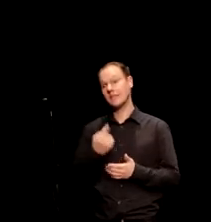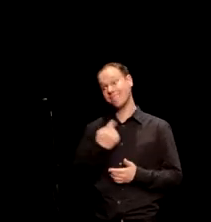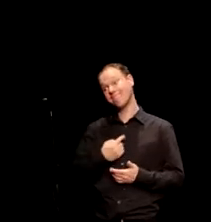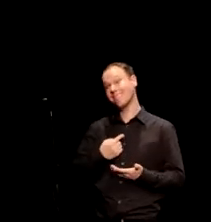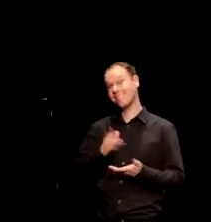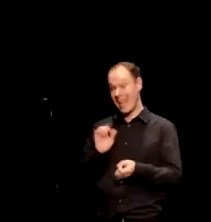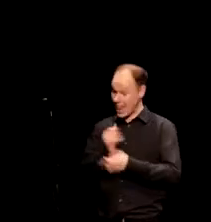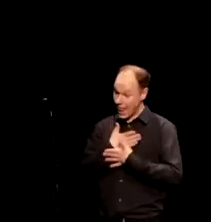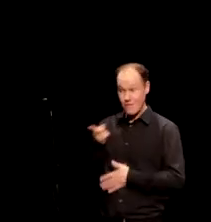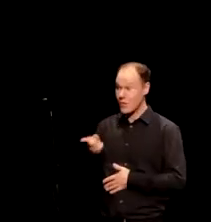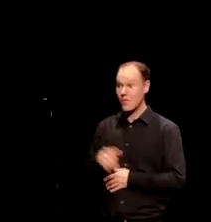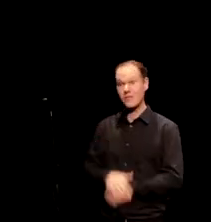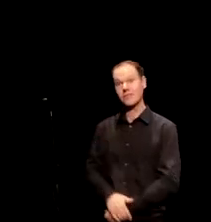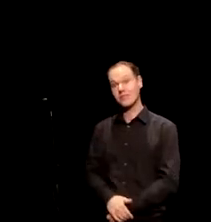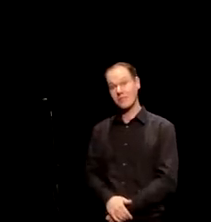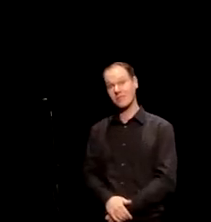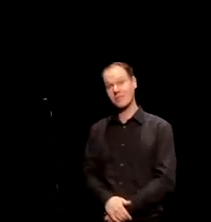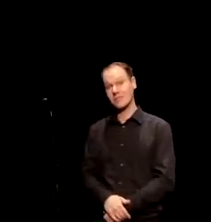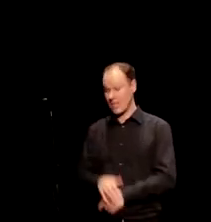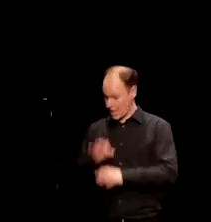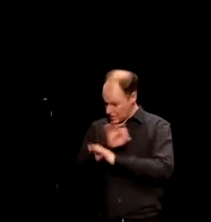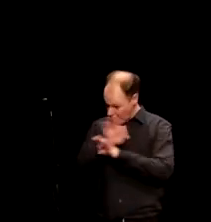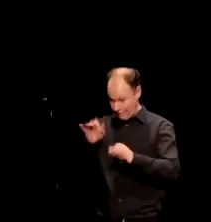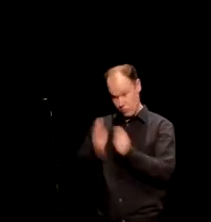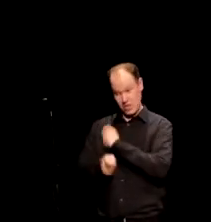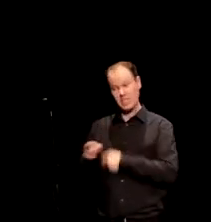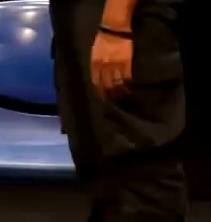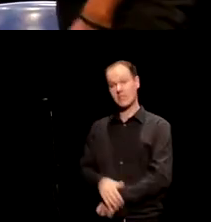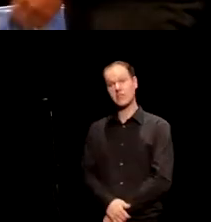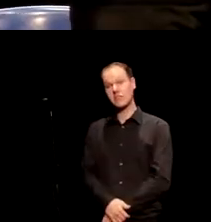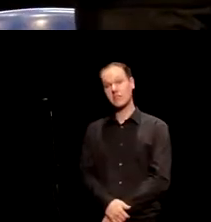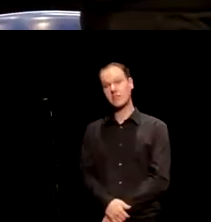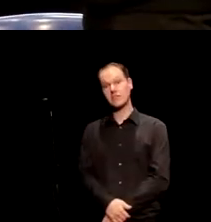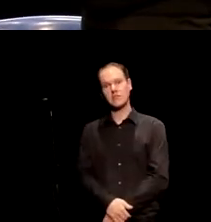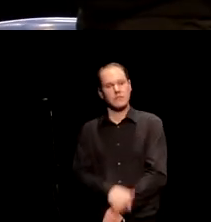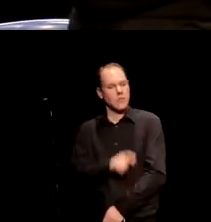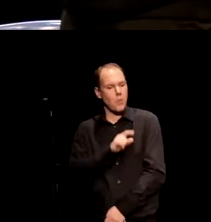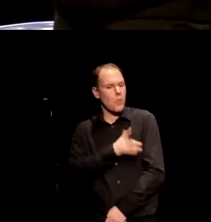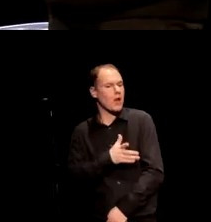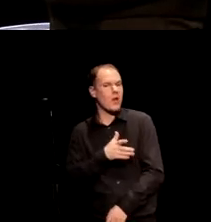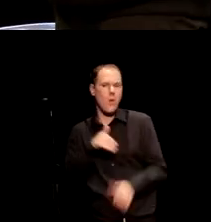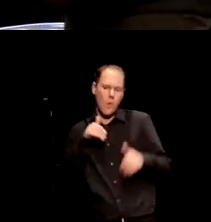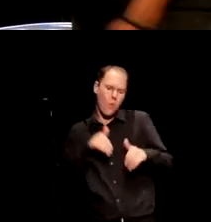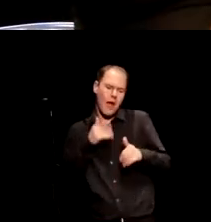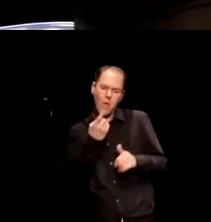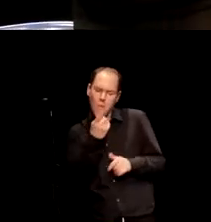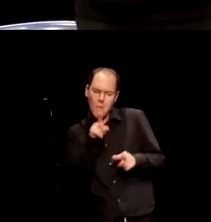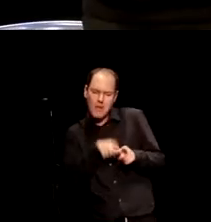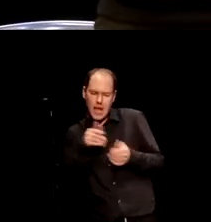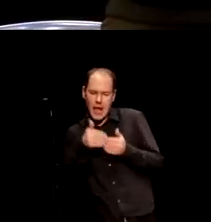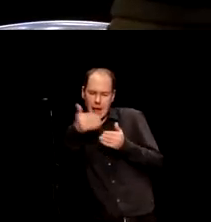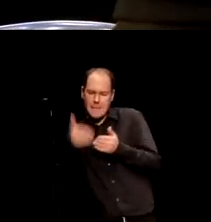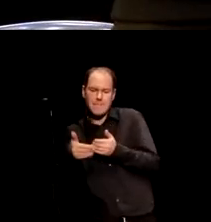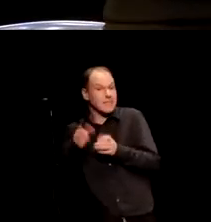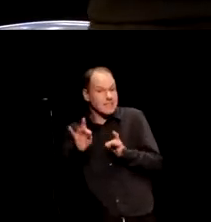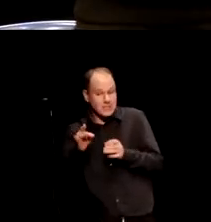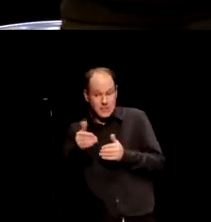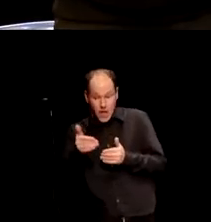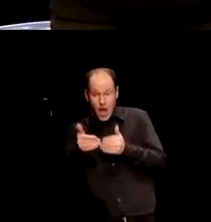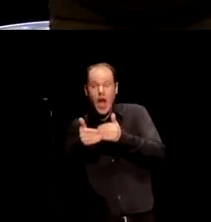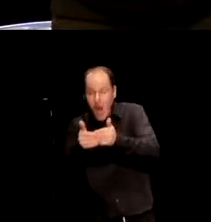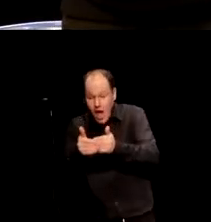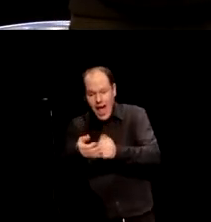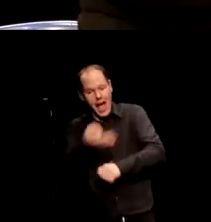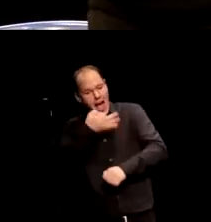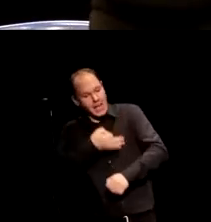I love you. Nothing can change that. Then why can't you wait just a year? Ask me again if a